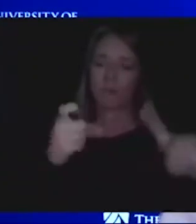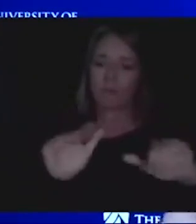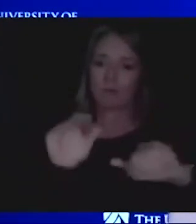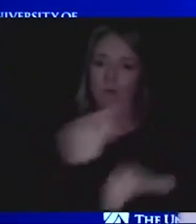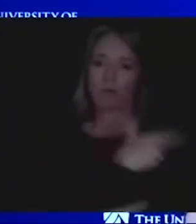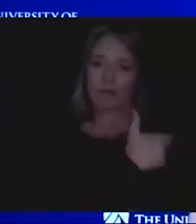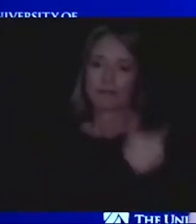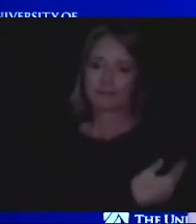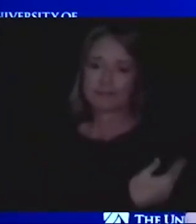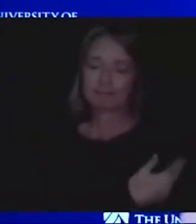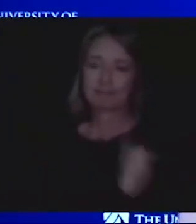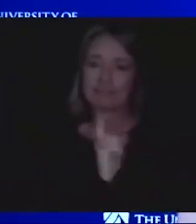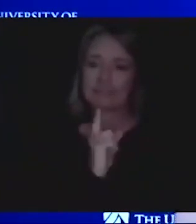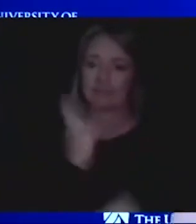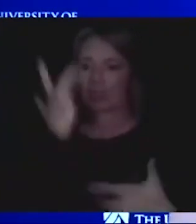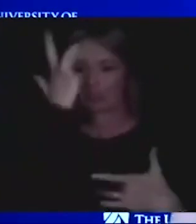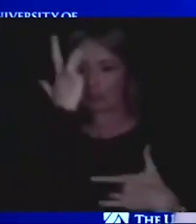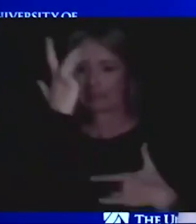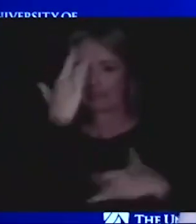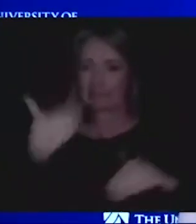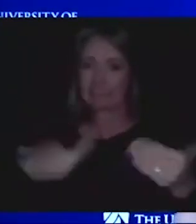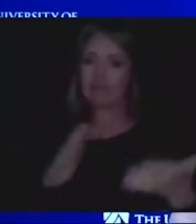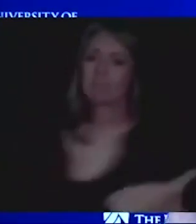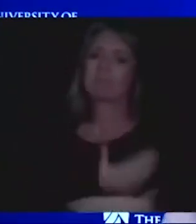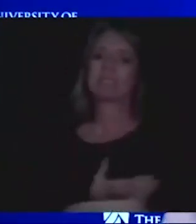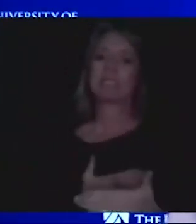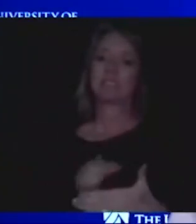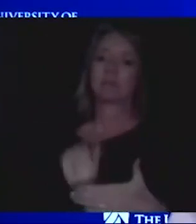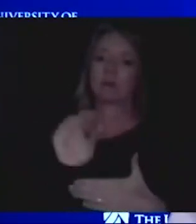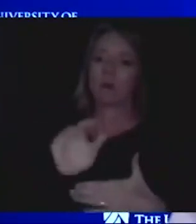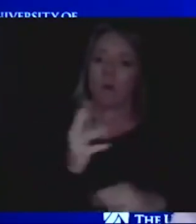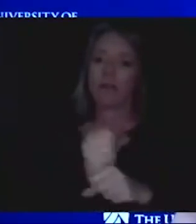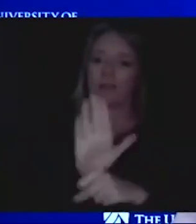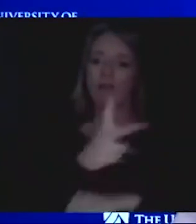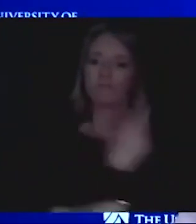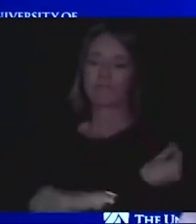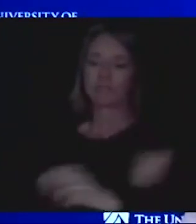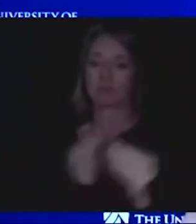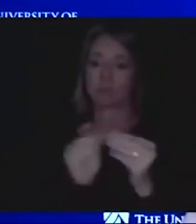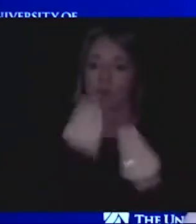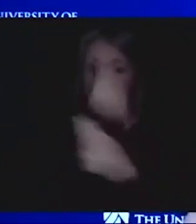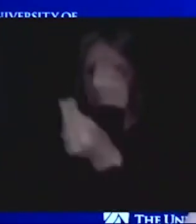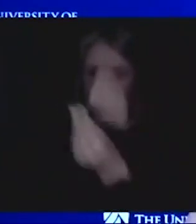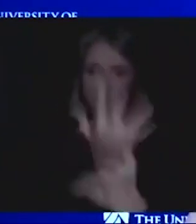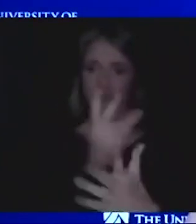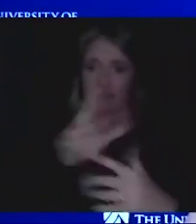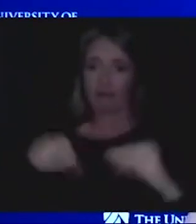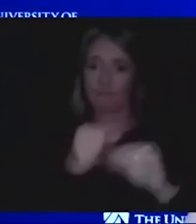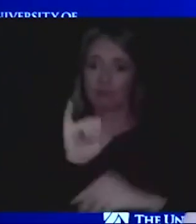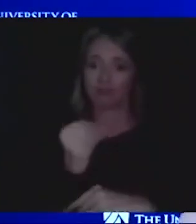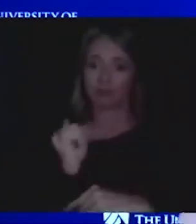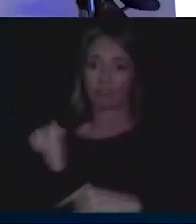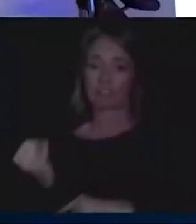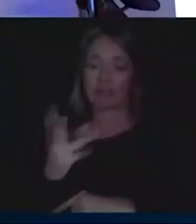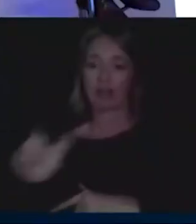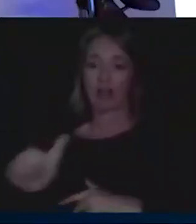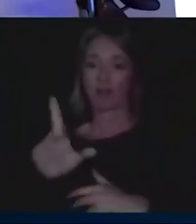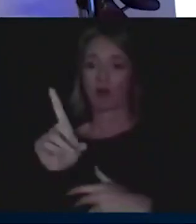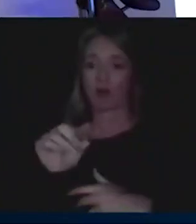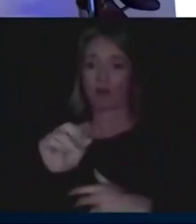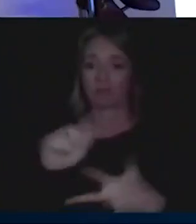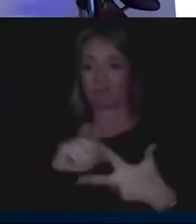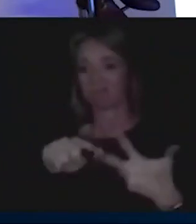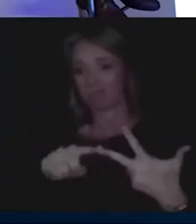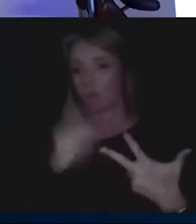death. So please go get vaccinated. And when more information comes out about Johnson & Johnson and other dosing, we'll certainly let you know. Chad,